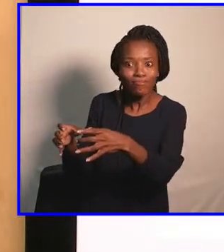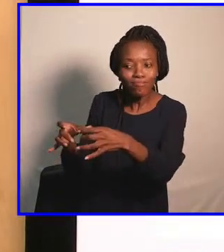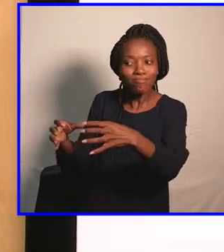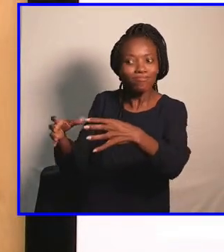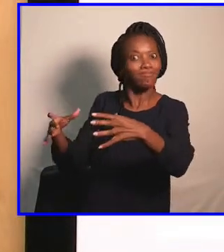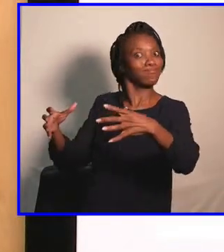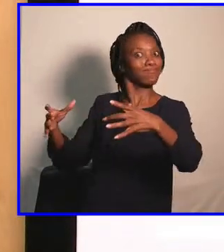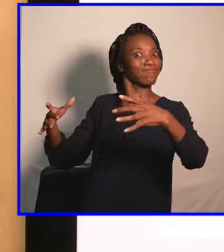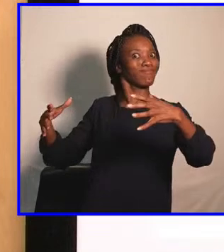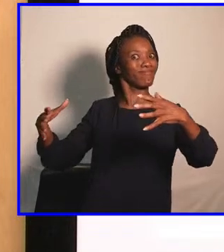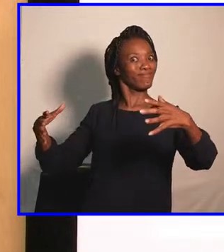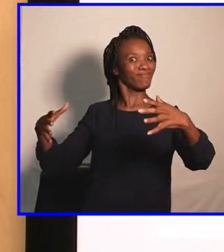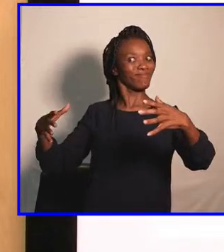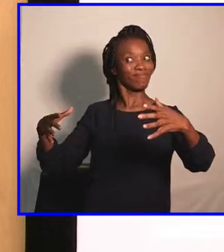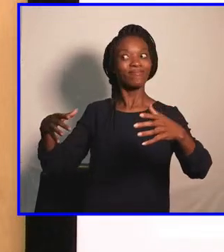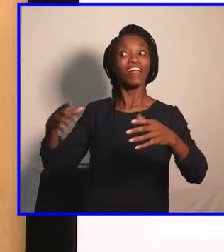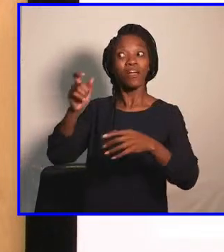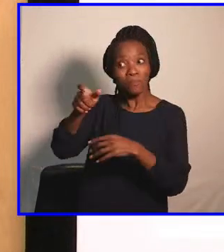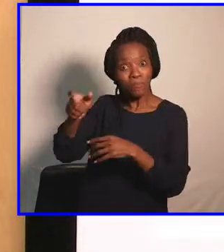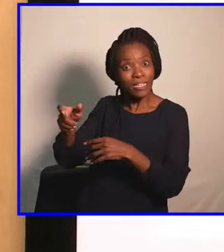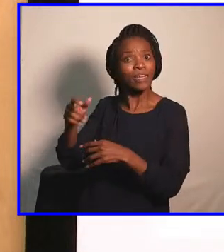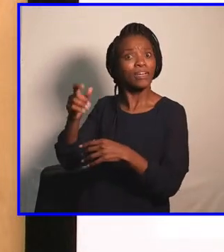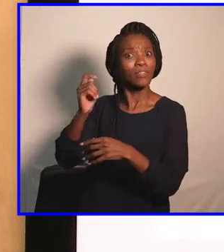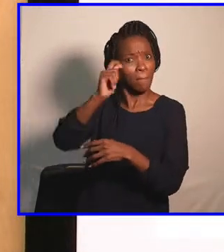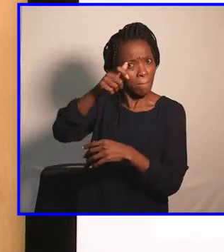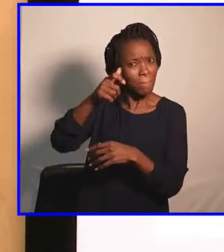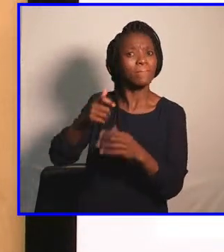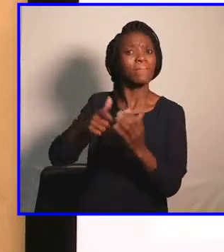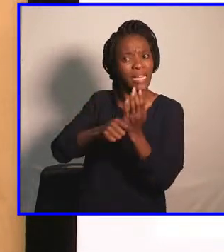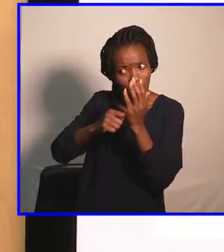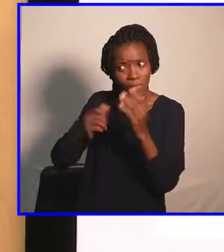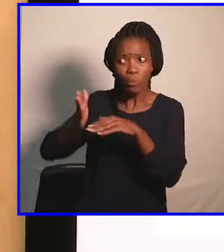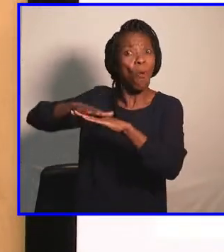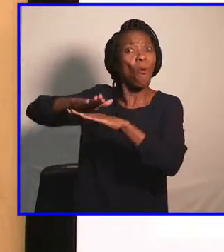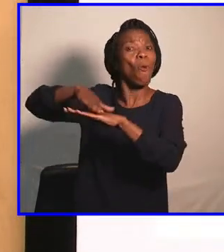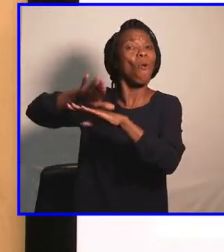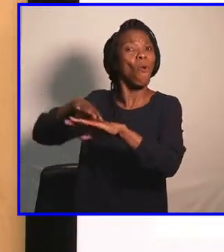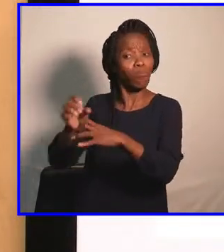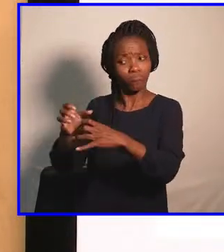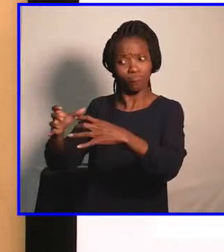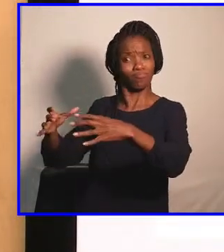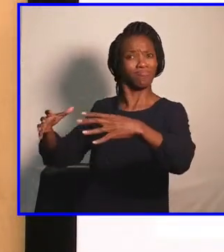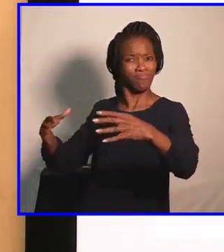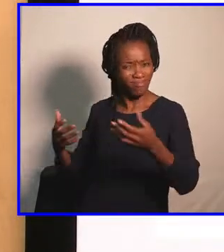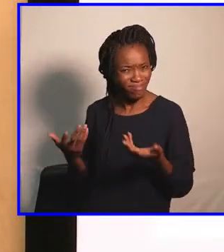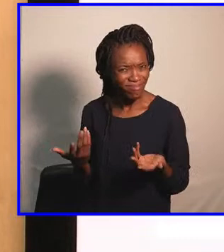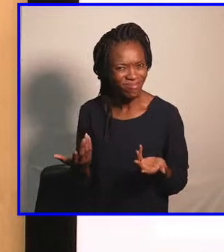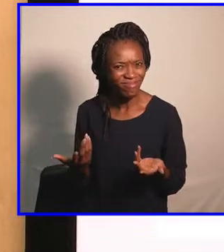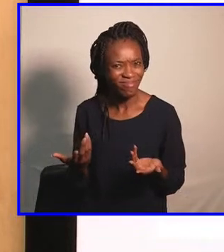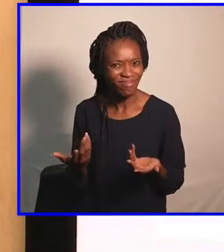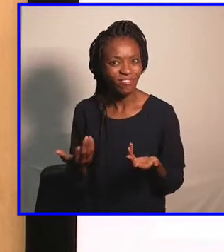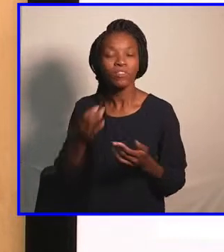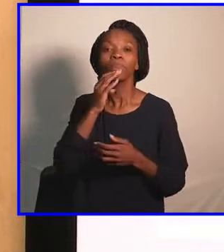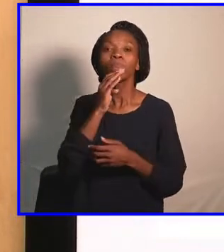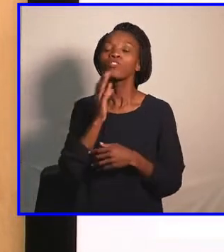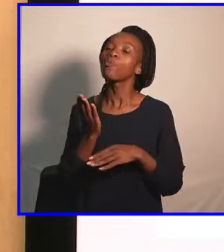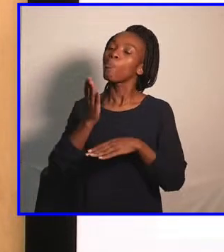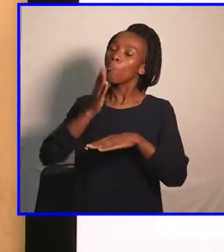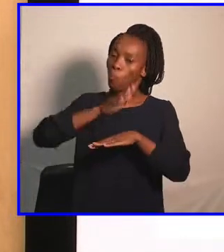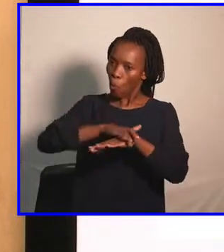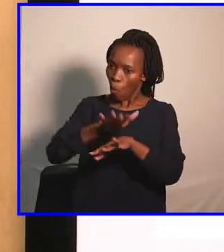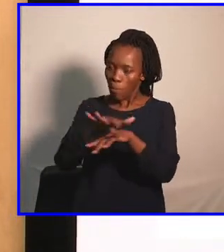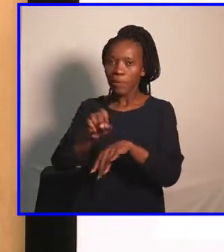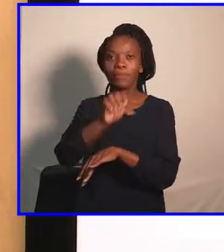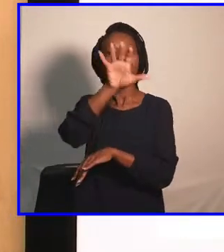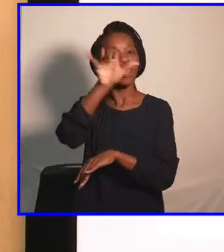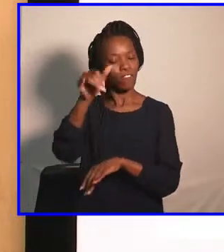actually expanding, meaning that more and more South Africans are willing and coming forward